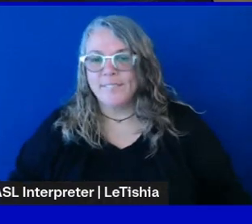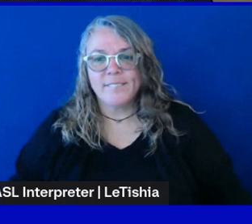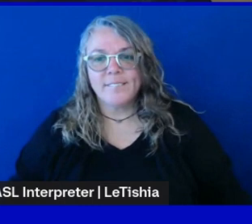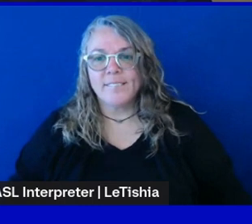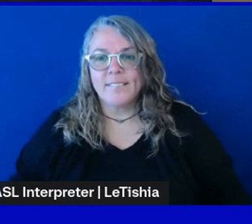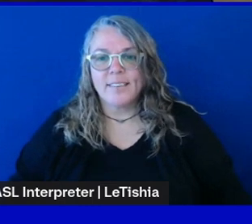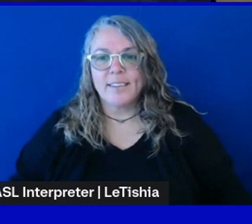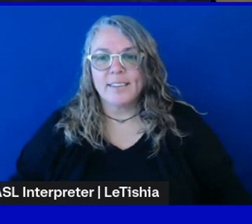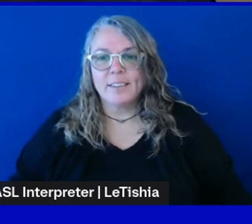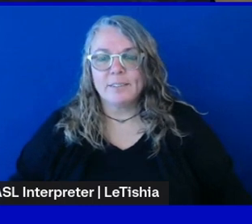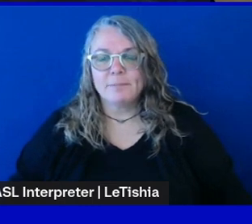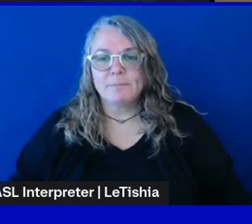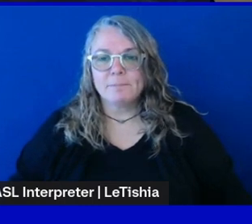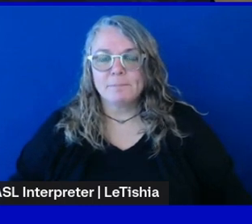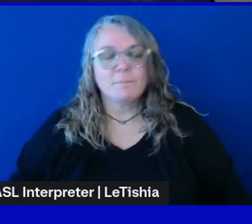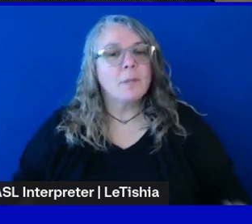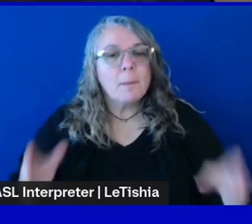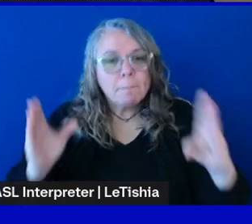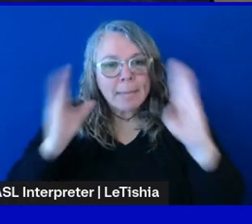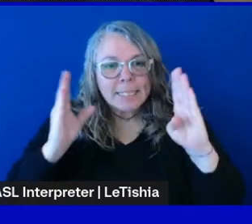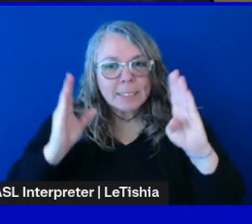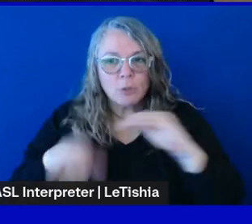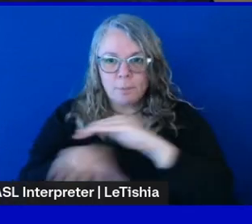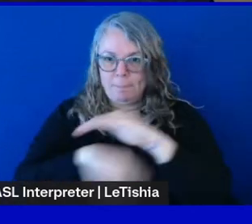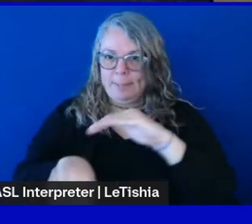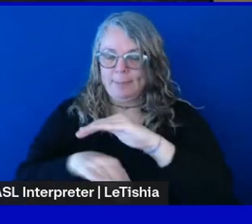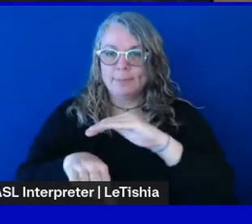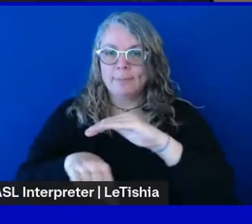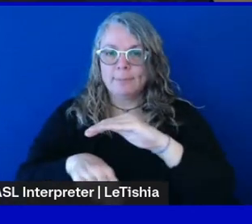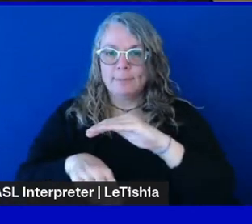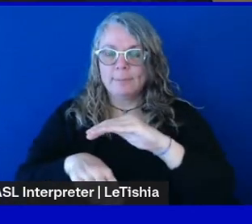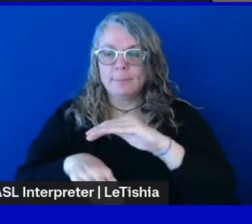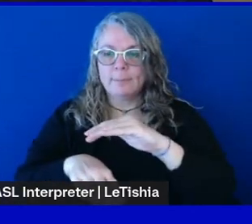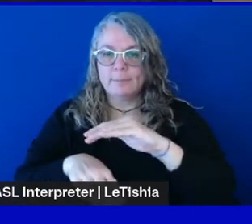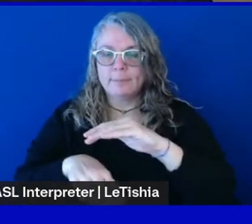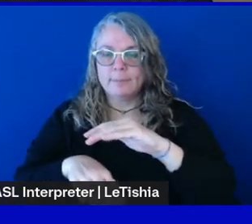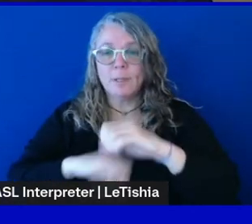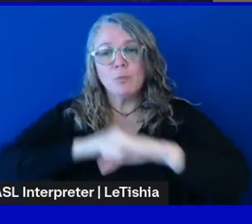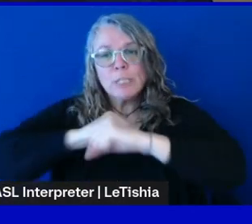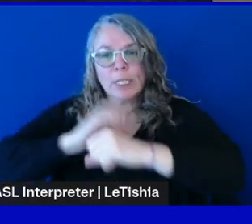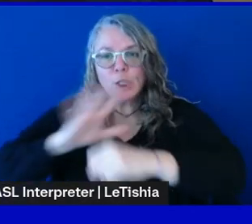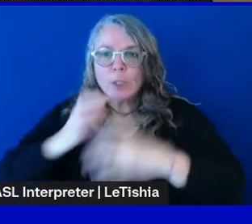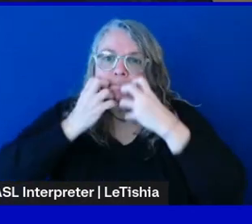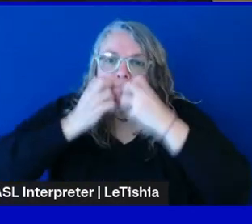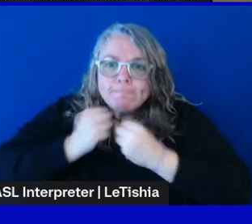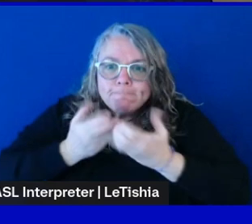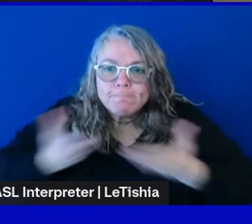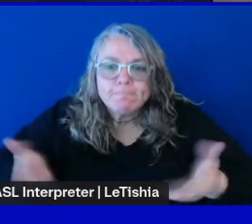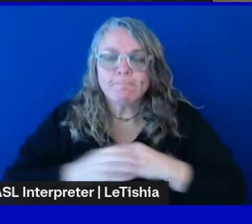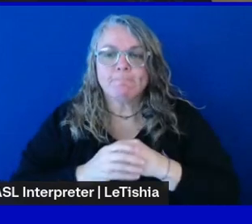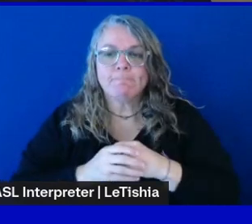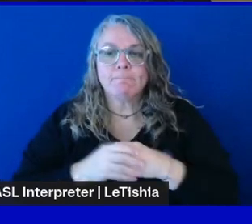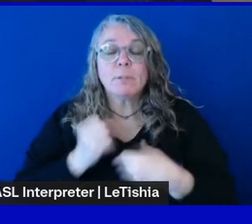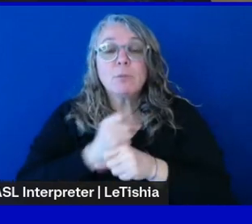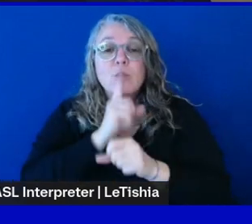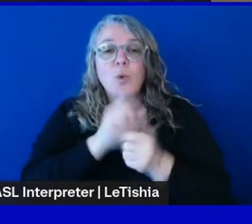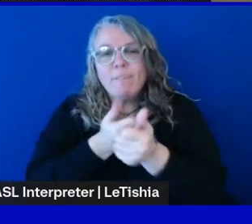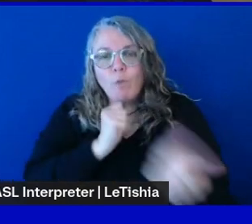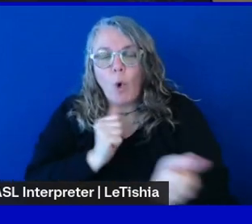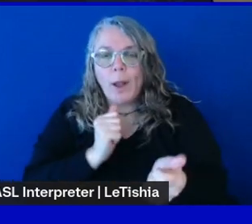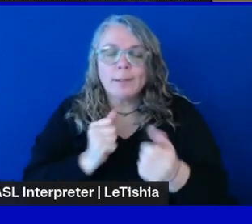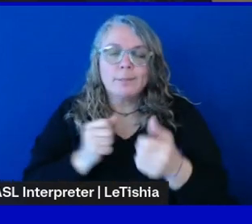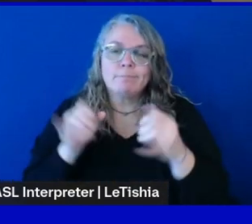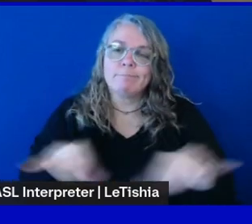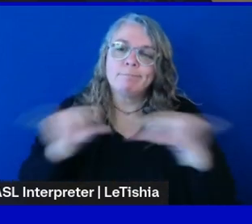Please pay attention to the basics. Protect your crown jewels. Make sure that you avoid the usual pitfalls, as